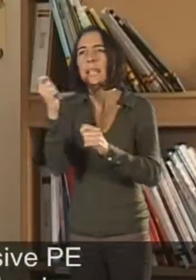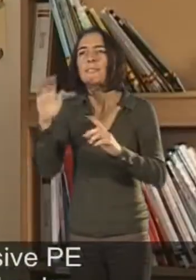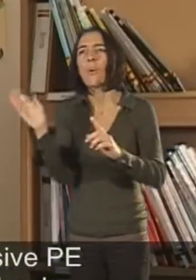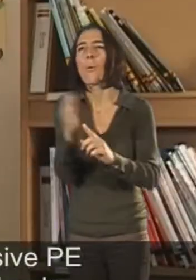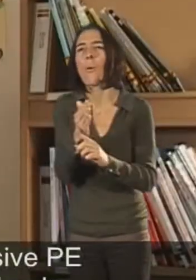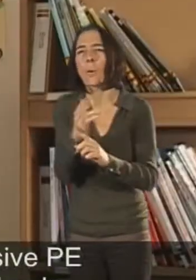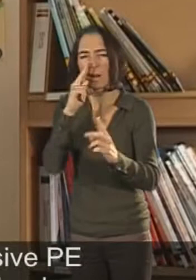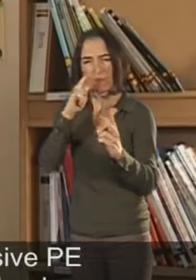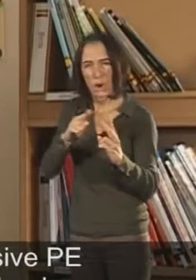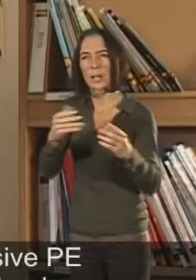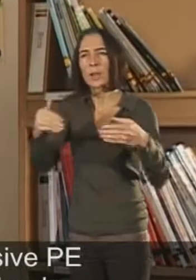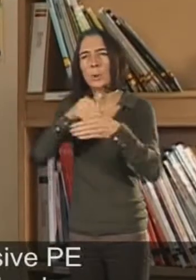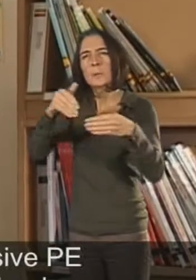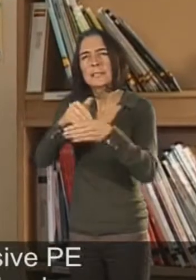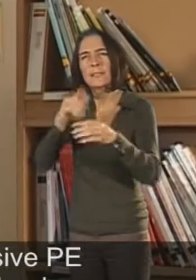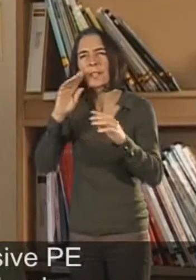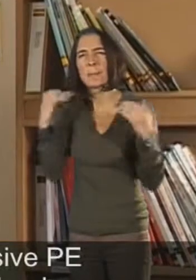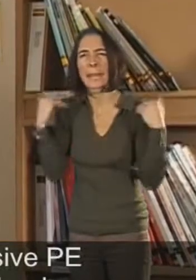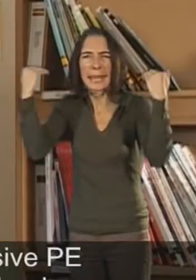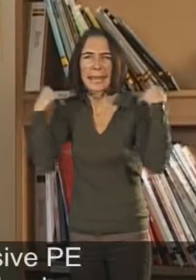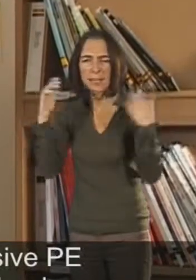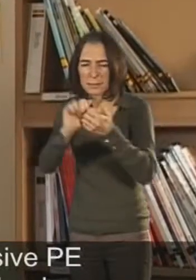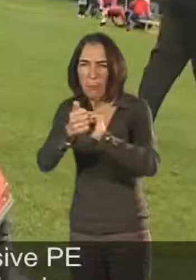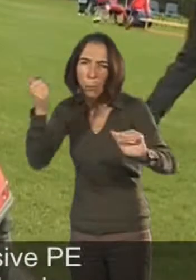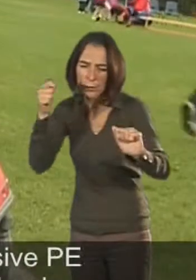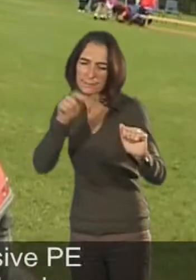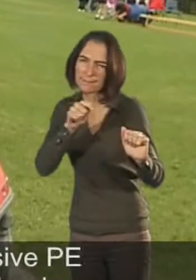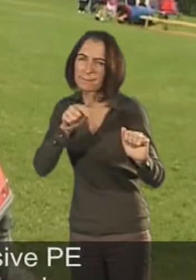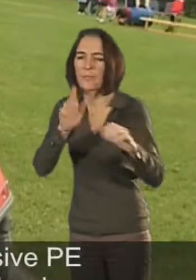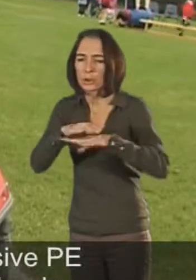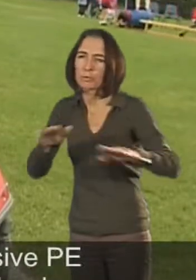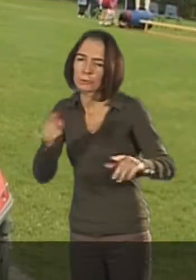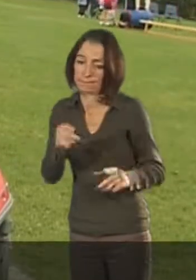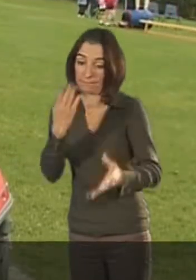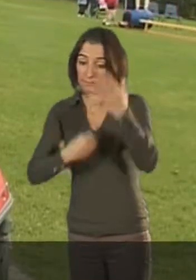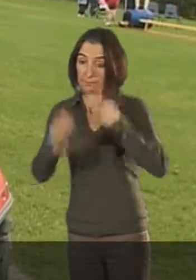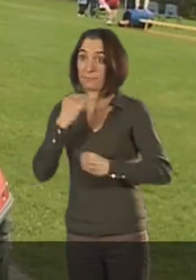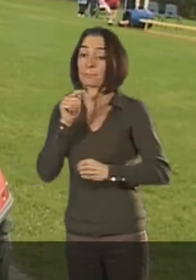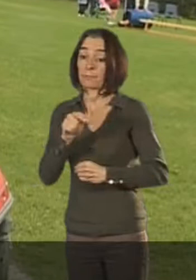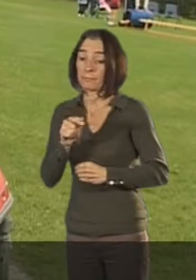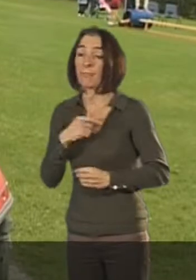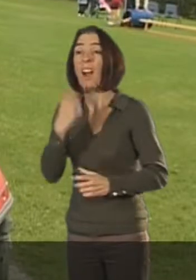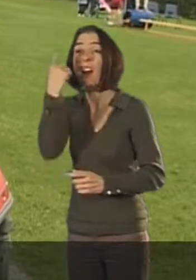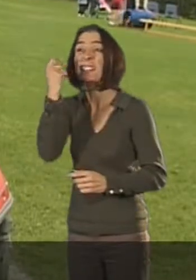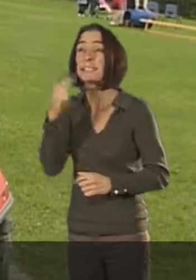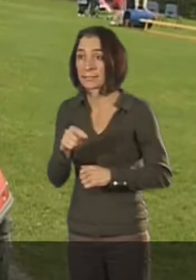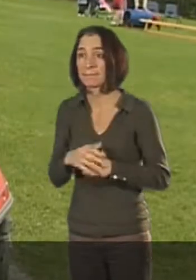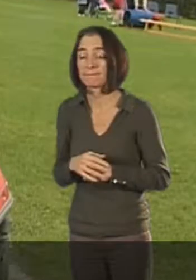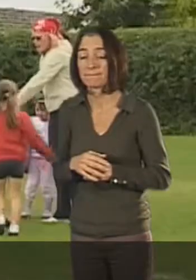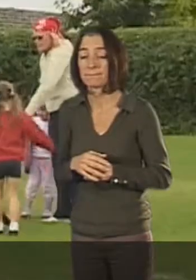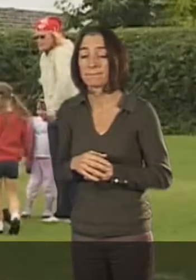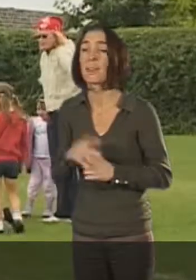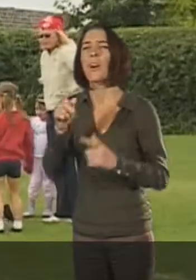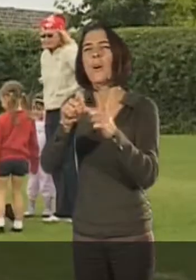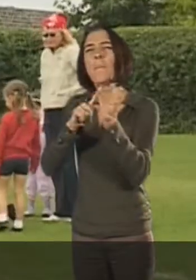CD-ROM, looking at inclusive PE and sport for children in primary schools. And from that, I took some ideas. Paul